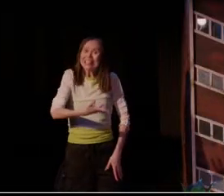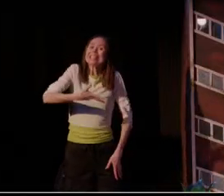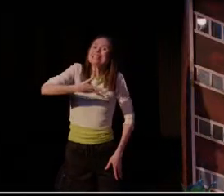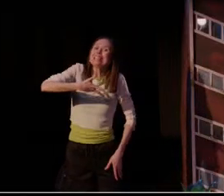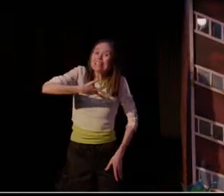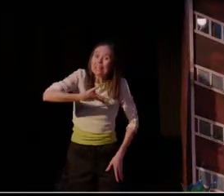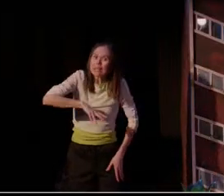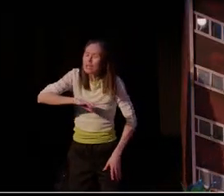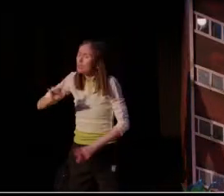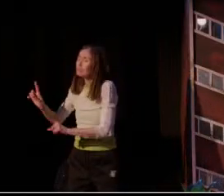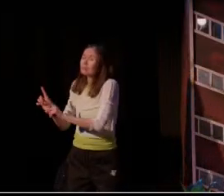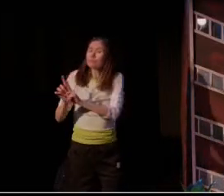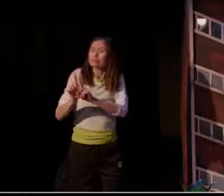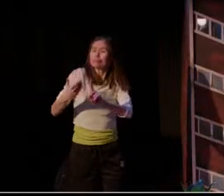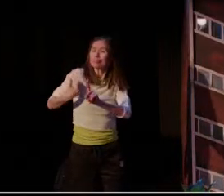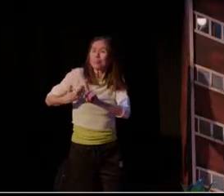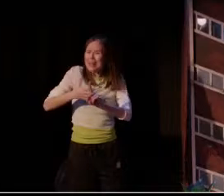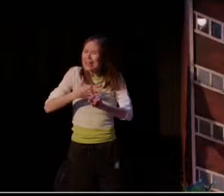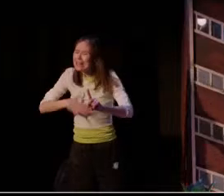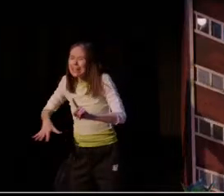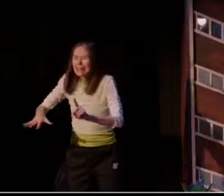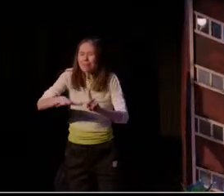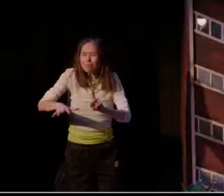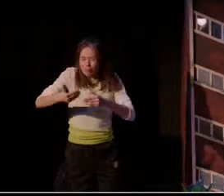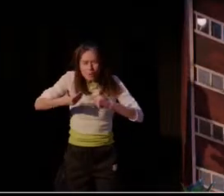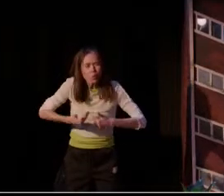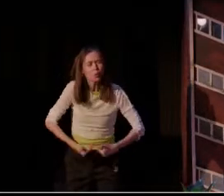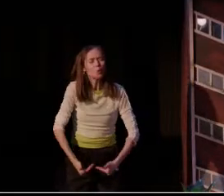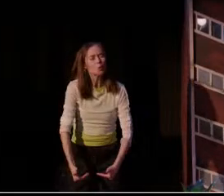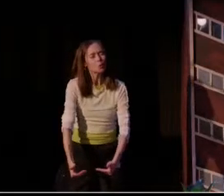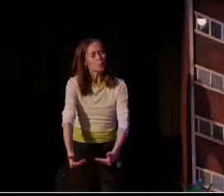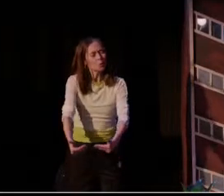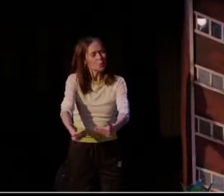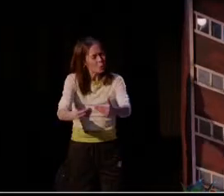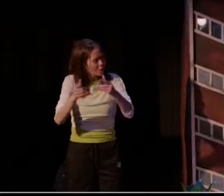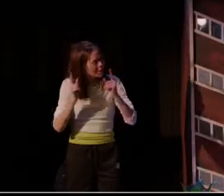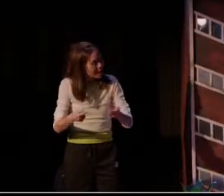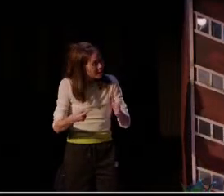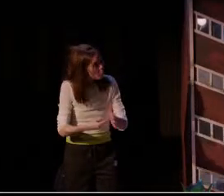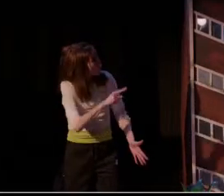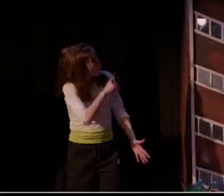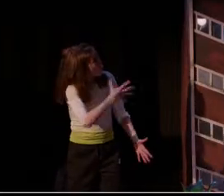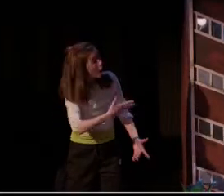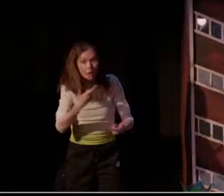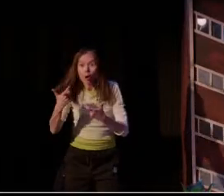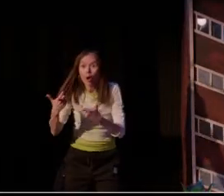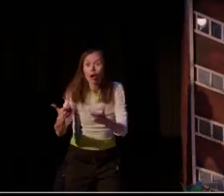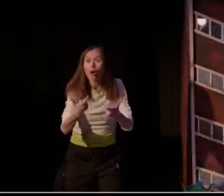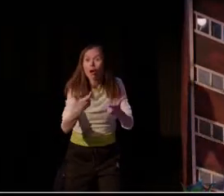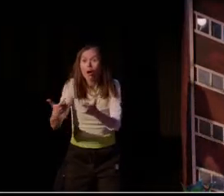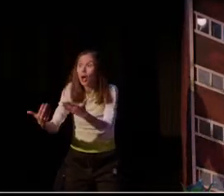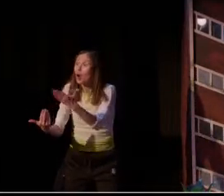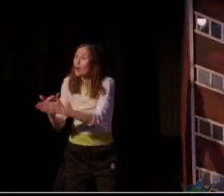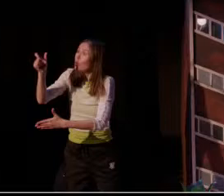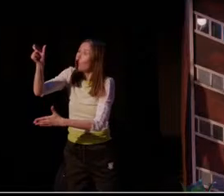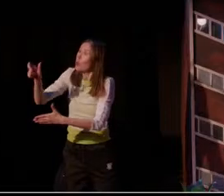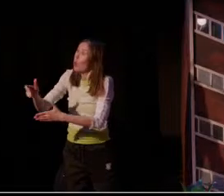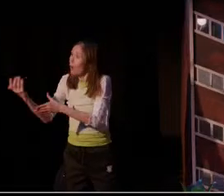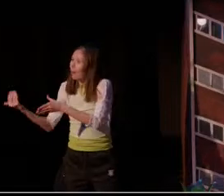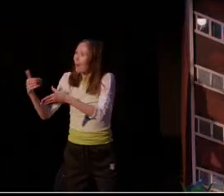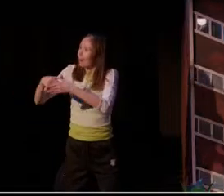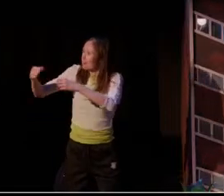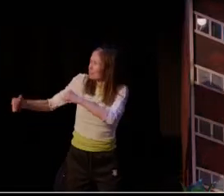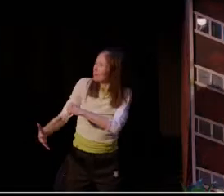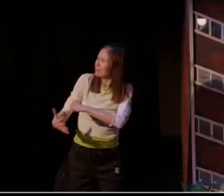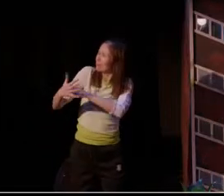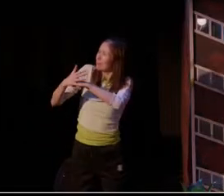population. What could be more sacred than to have his former wife sleep well? What could be more blessed for posterity,